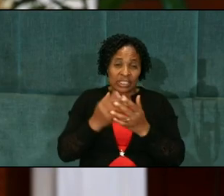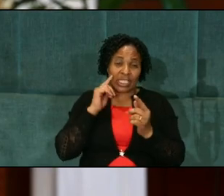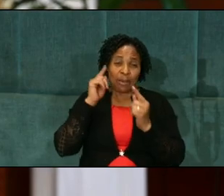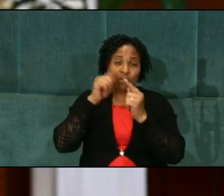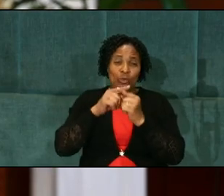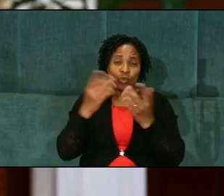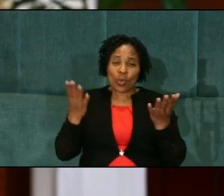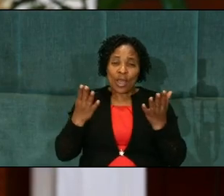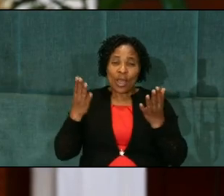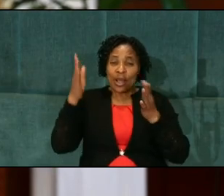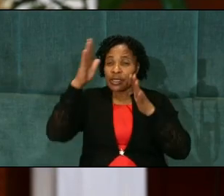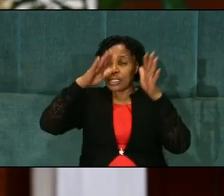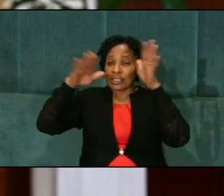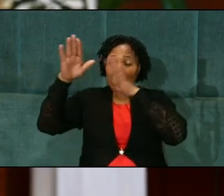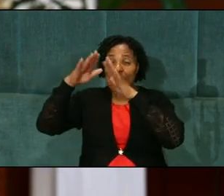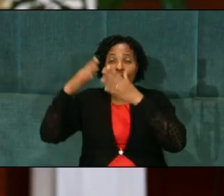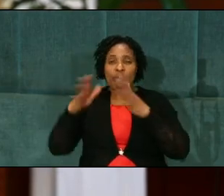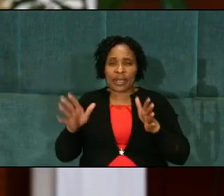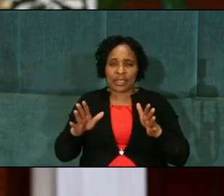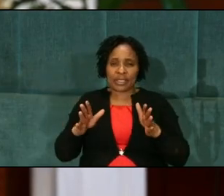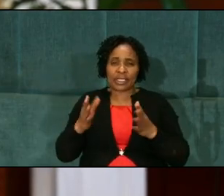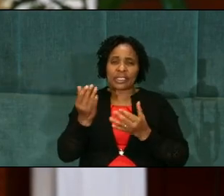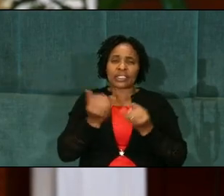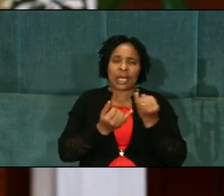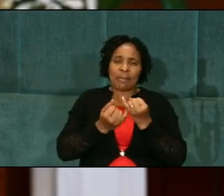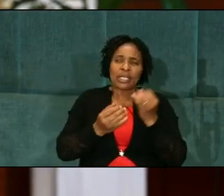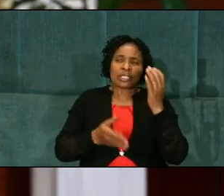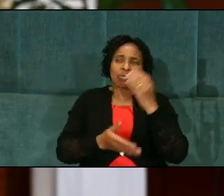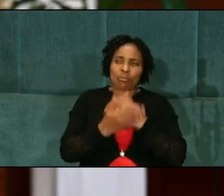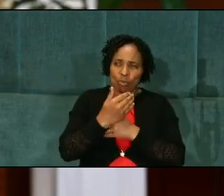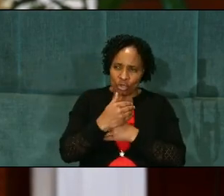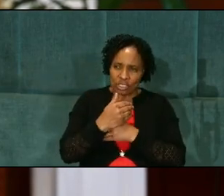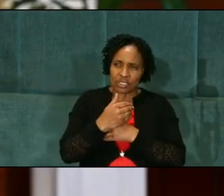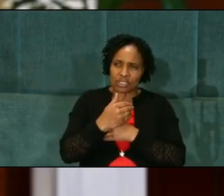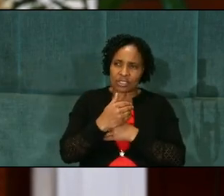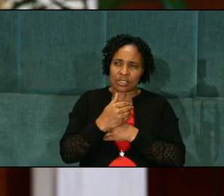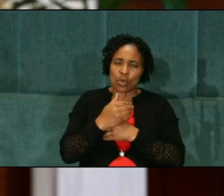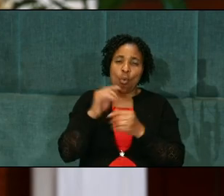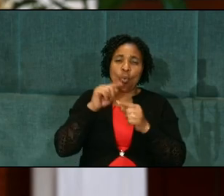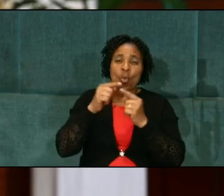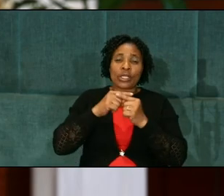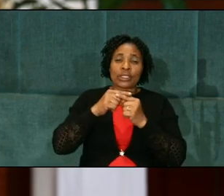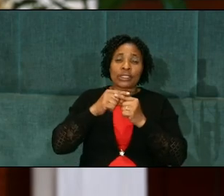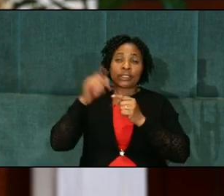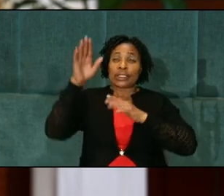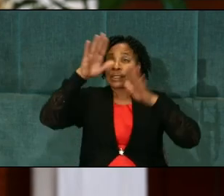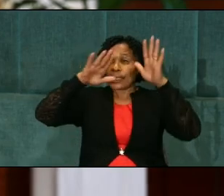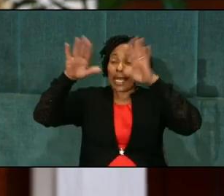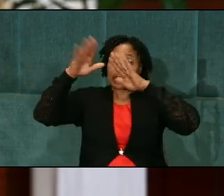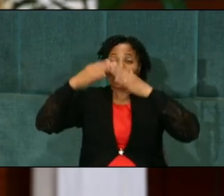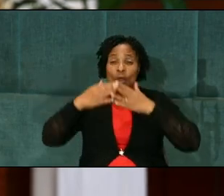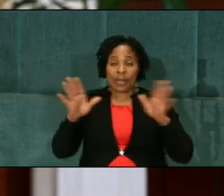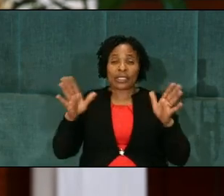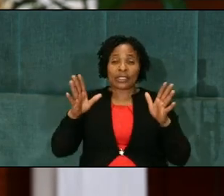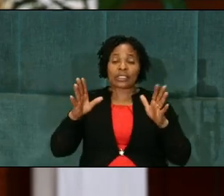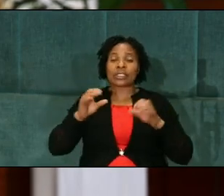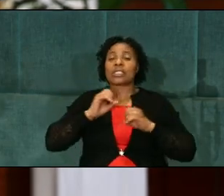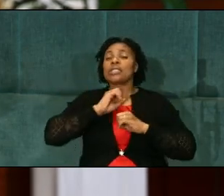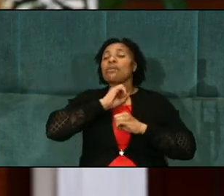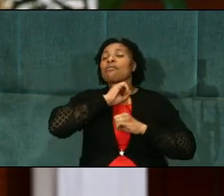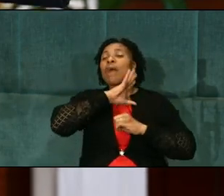open. By the way, Sabbath morning, we're going to dig down into that stuff, where the skies will be open and the trumpet will sound